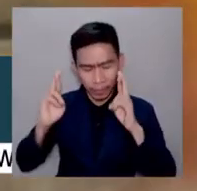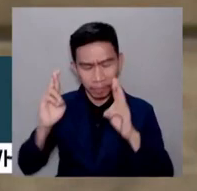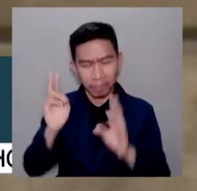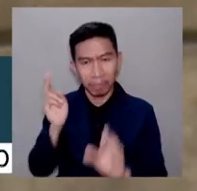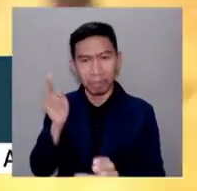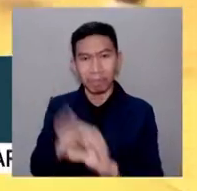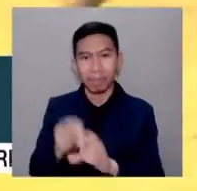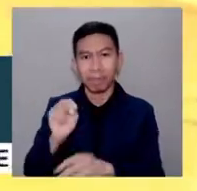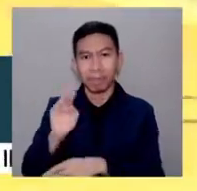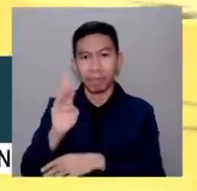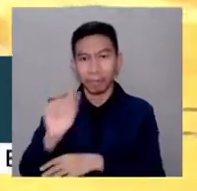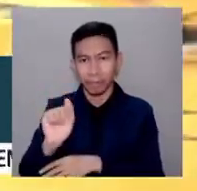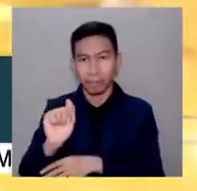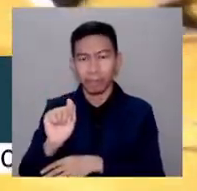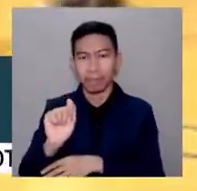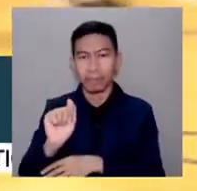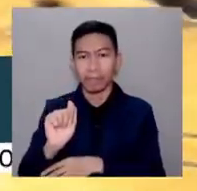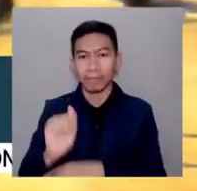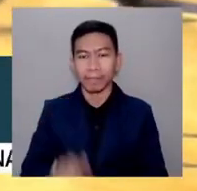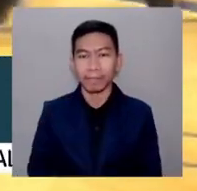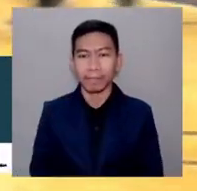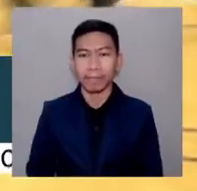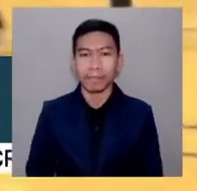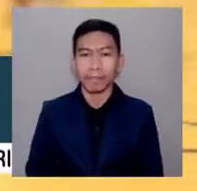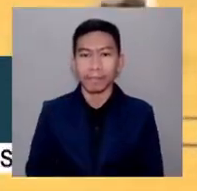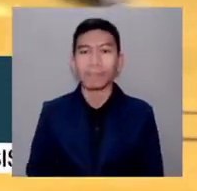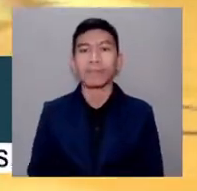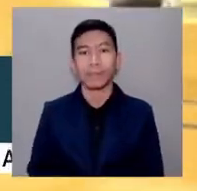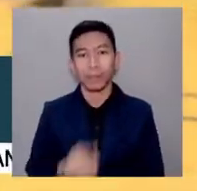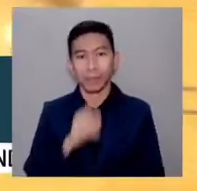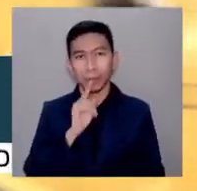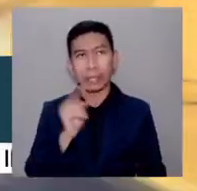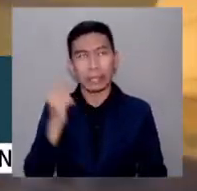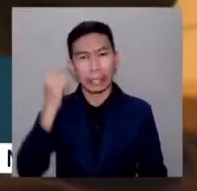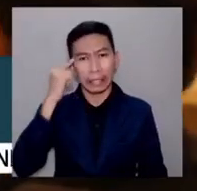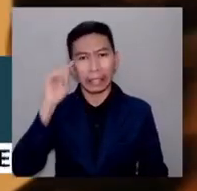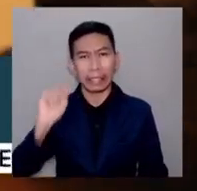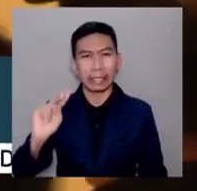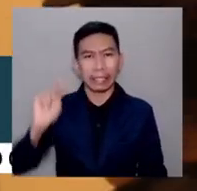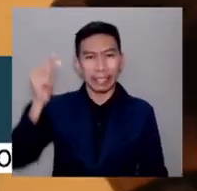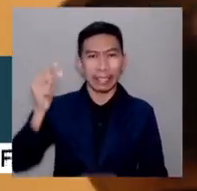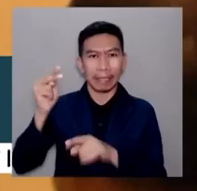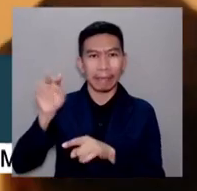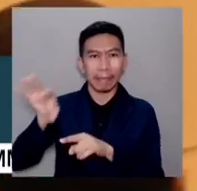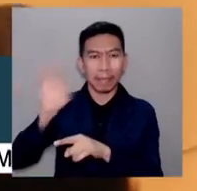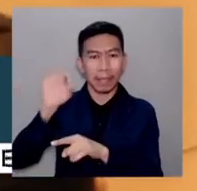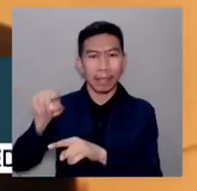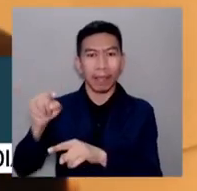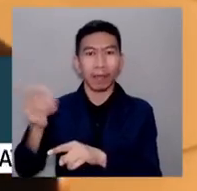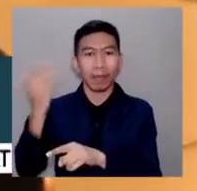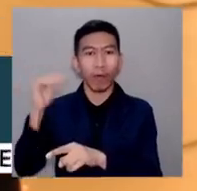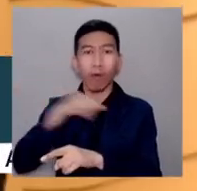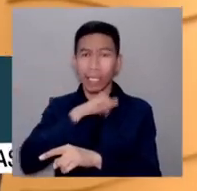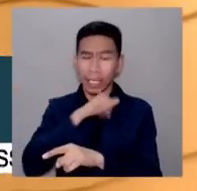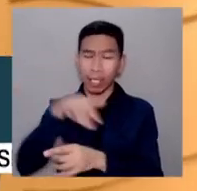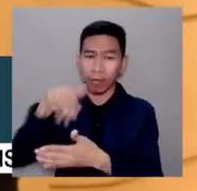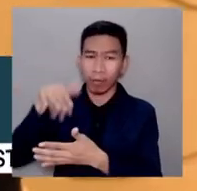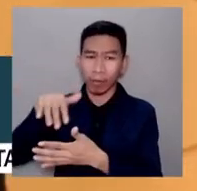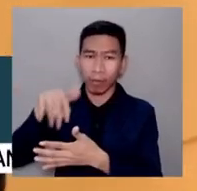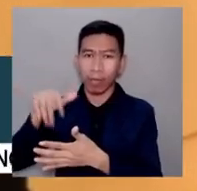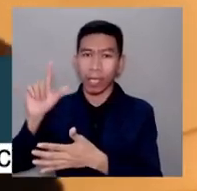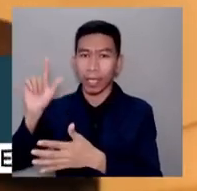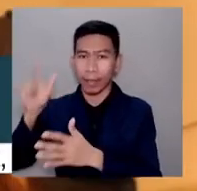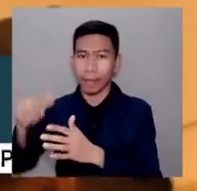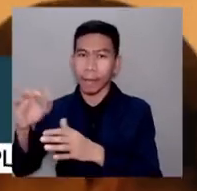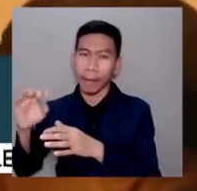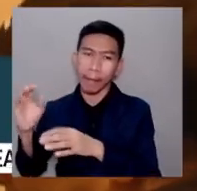draft. Soto is seen as a possible late second round pick. The former Ateneo star has recently worked out with the Sacramento Kings